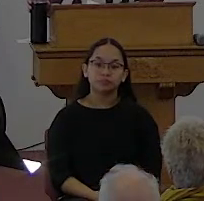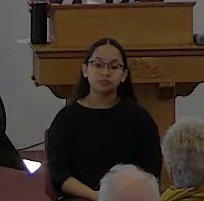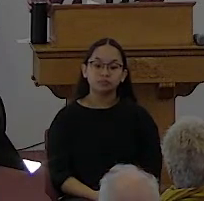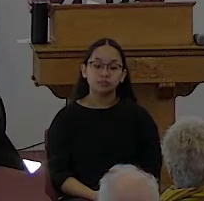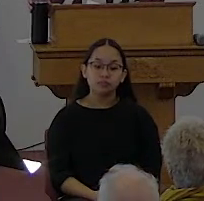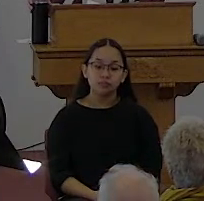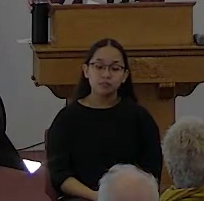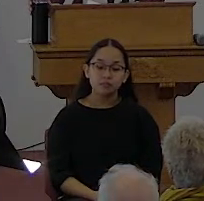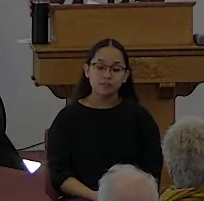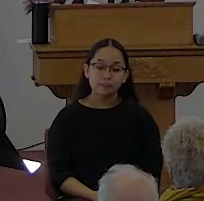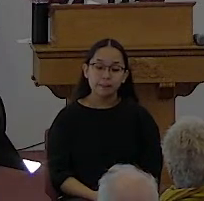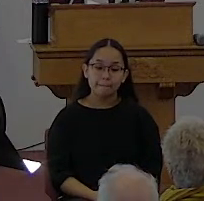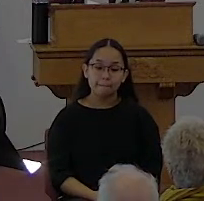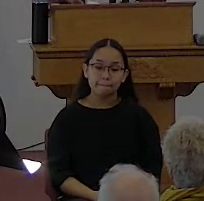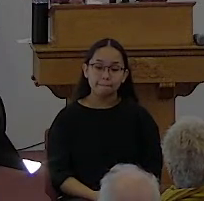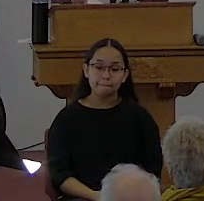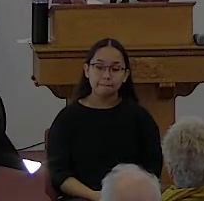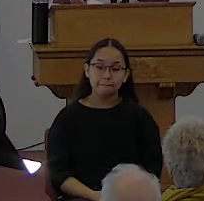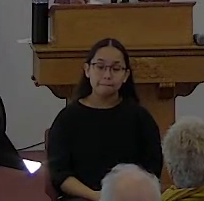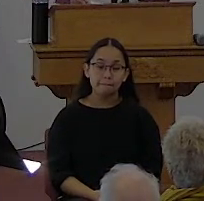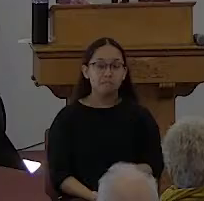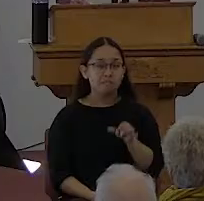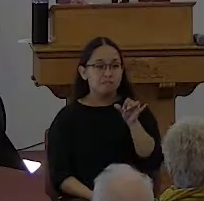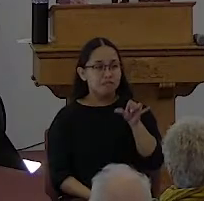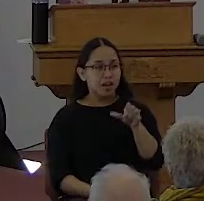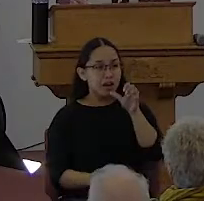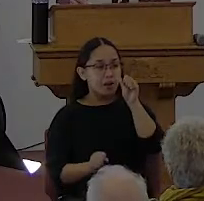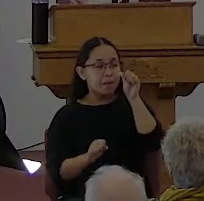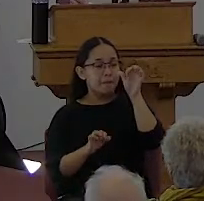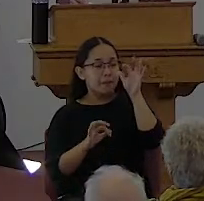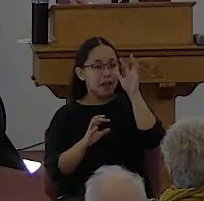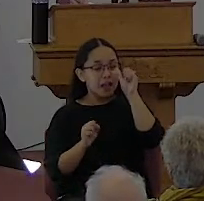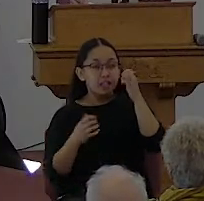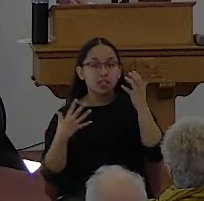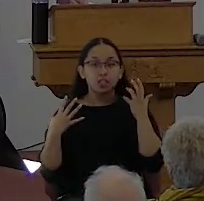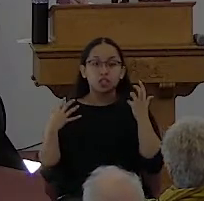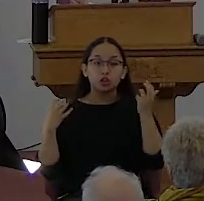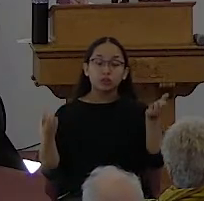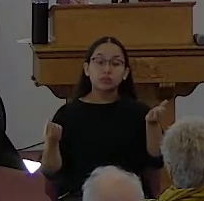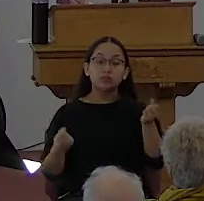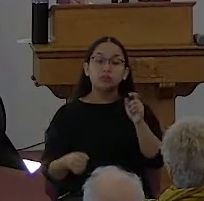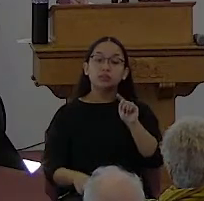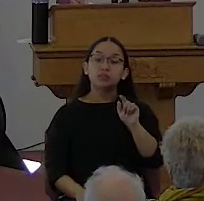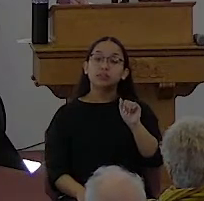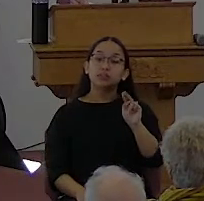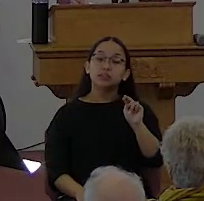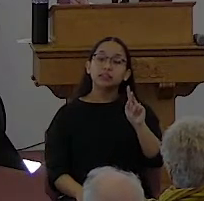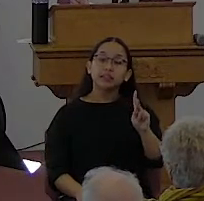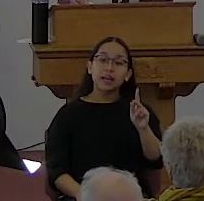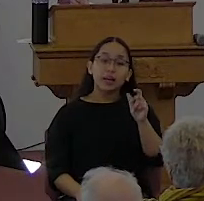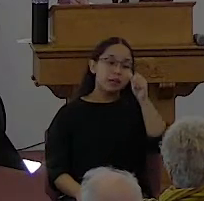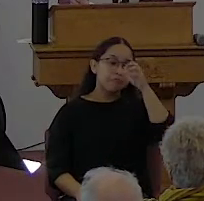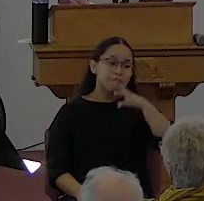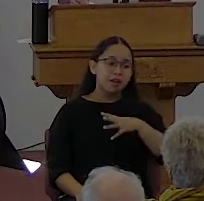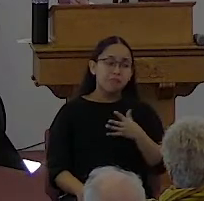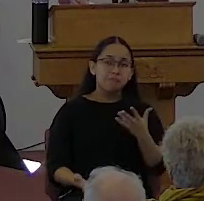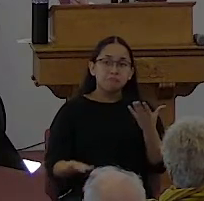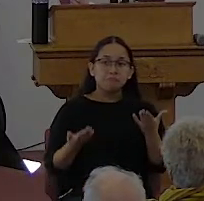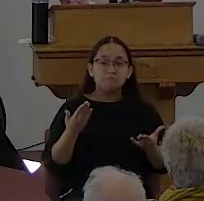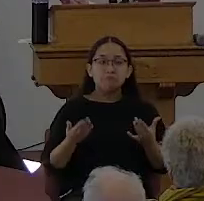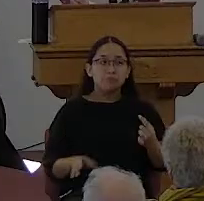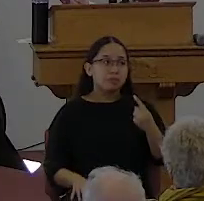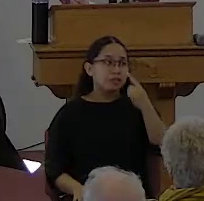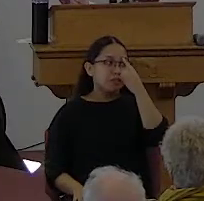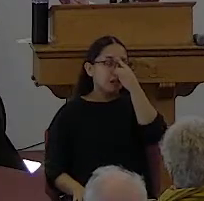In that amazing act of courage, Tank Man did what he probably thought was